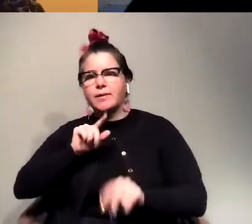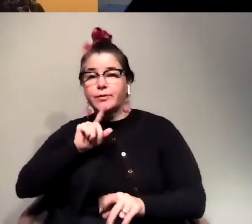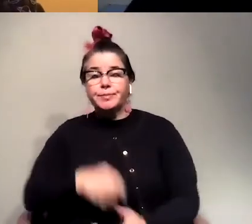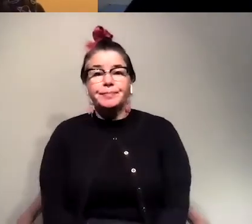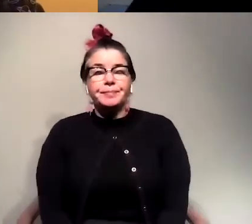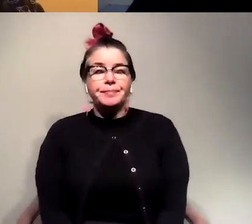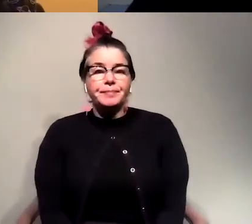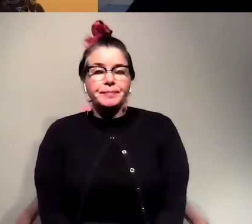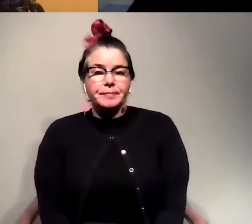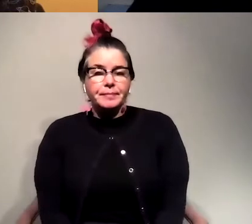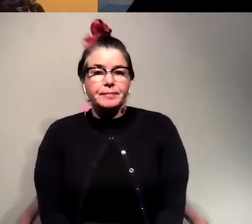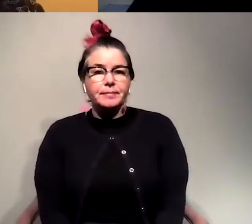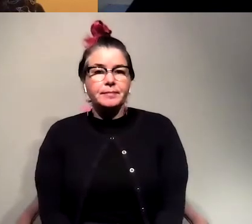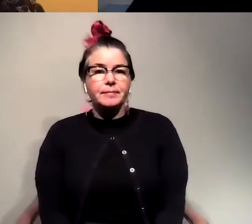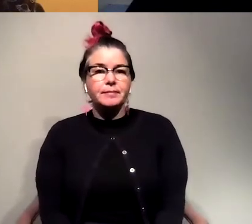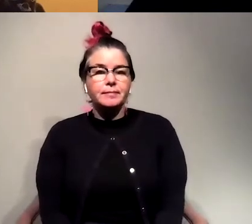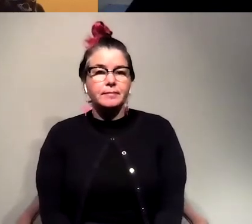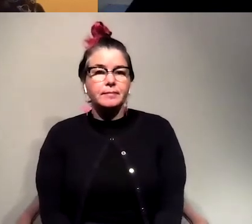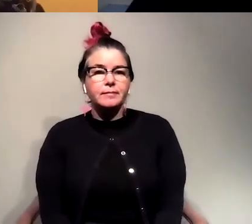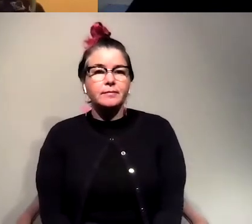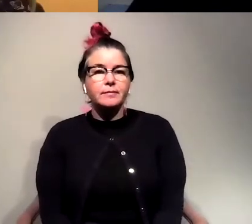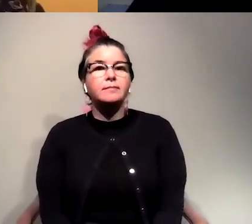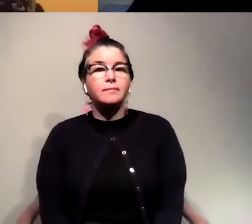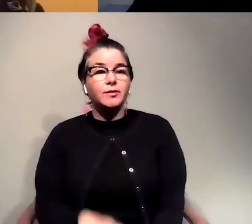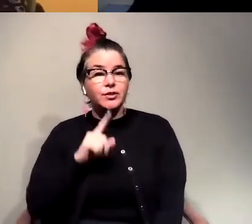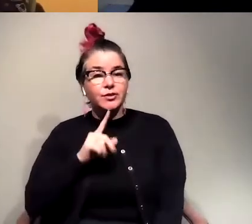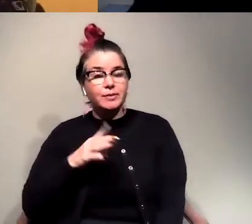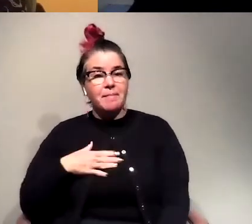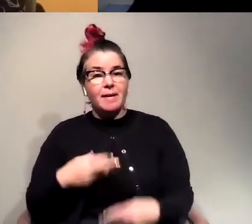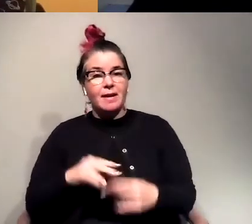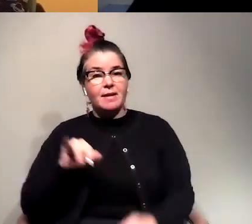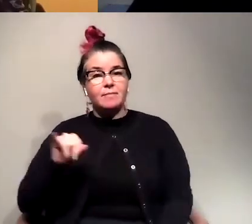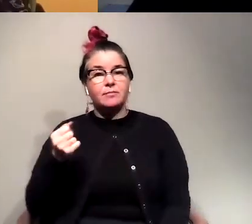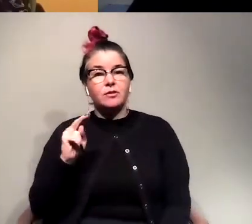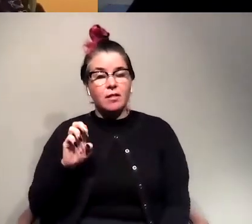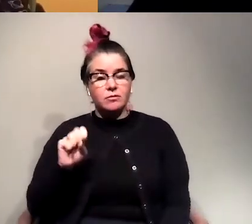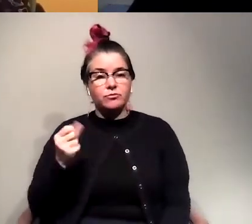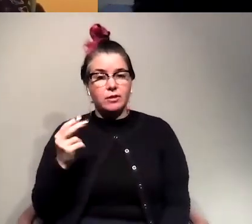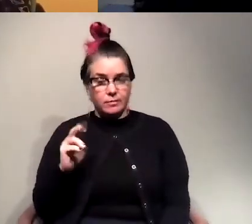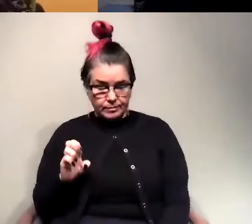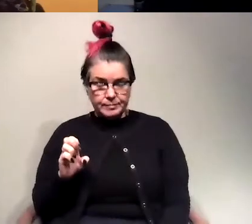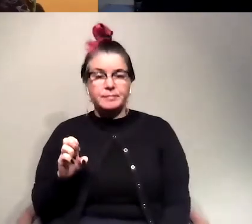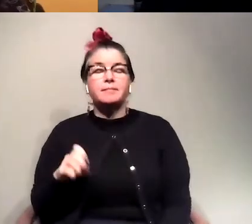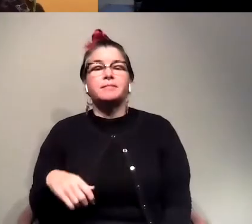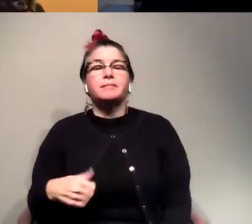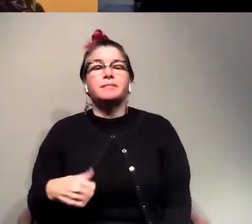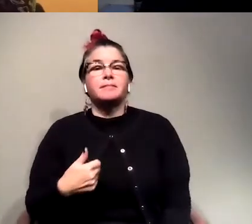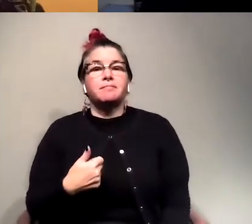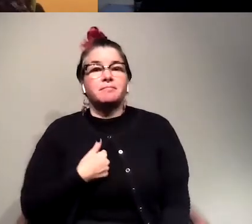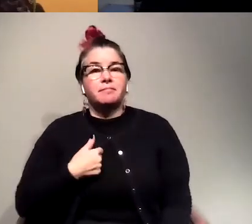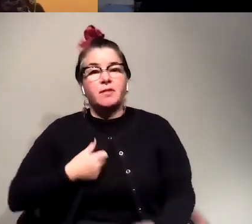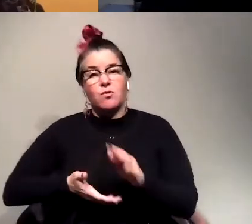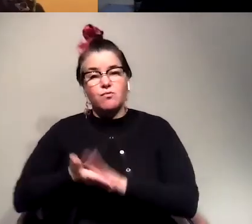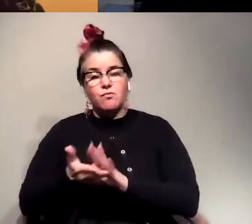after that brief intro. Sure. So my name is Janelle Shane, and I run a